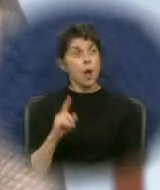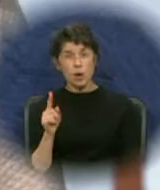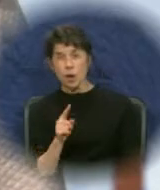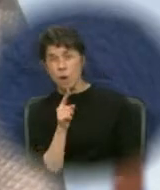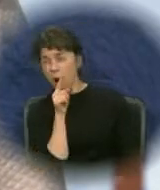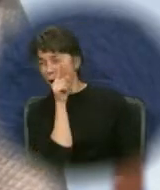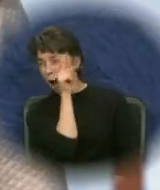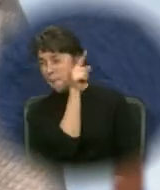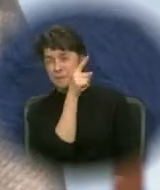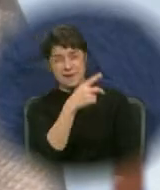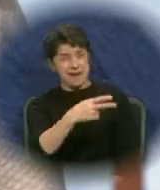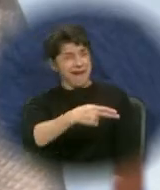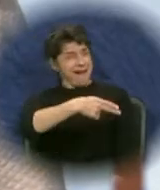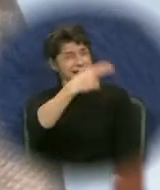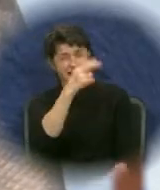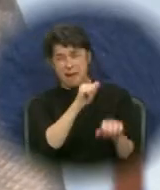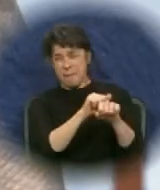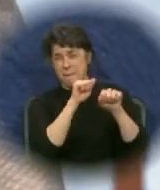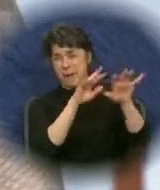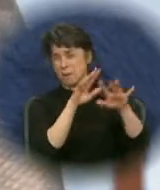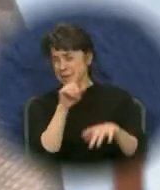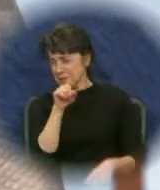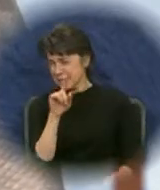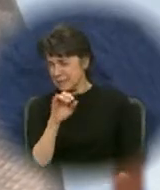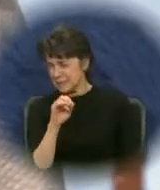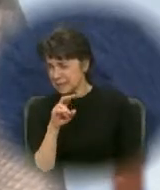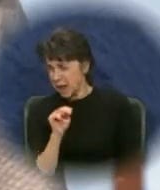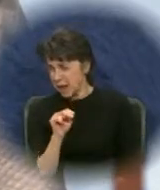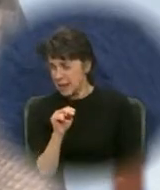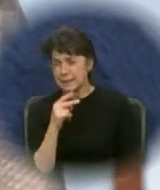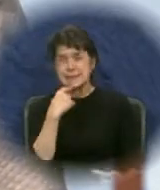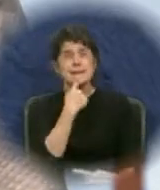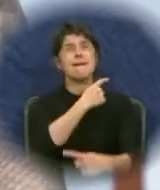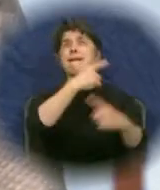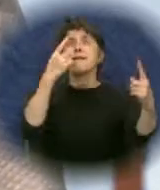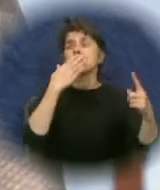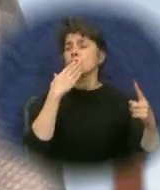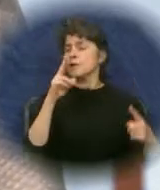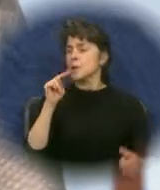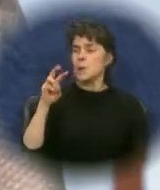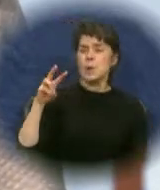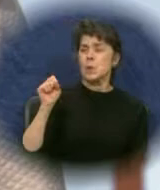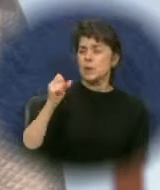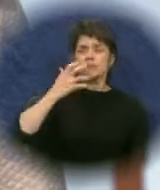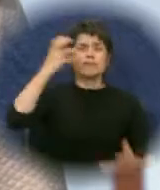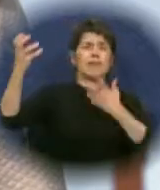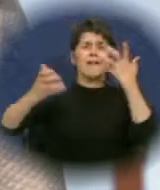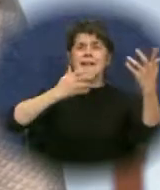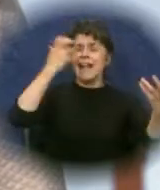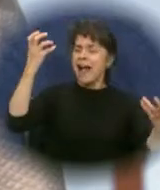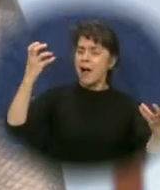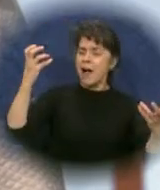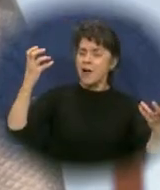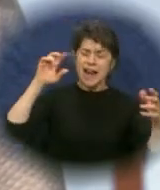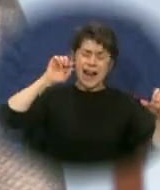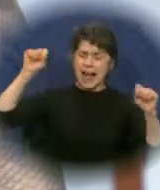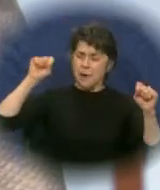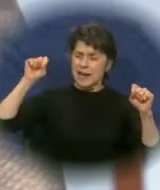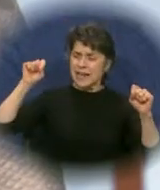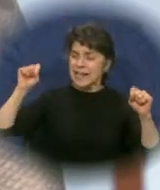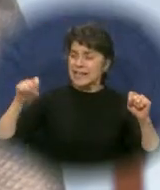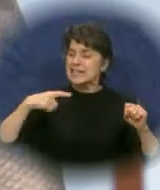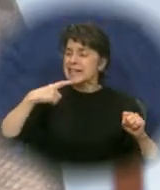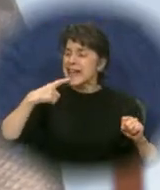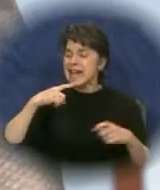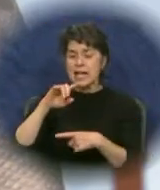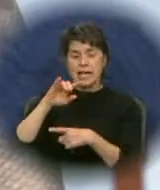mountain, Zion, herald of glad tidings. Cry out at the top of your voice, Jerusalem,